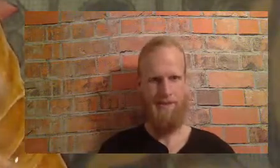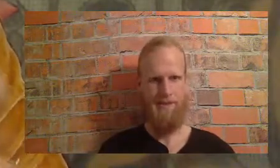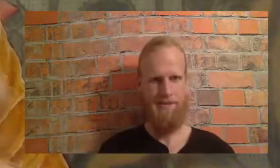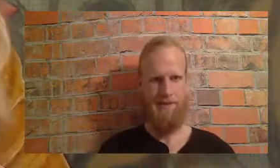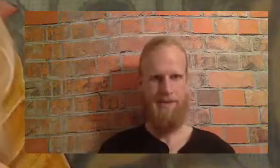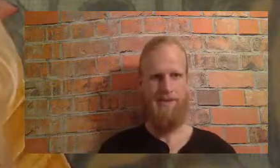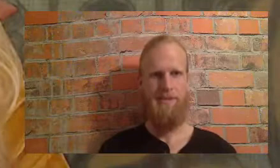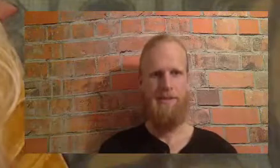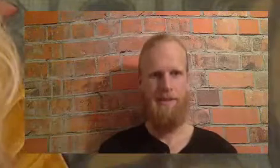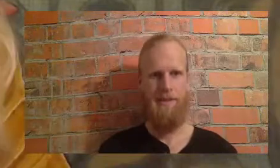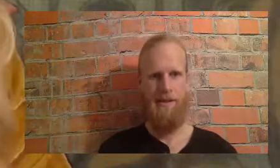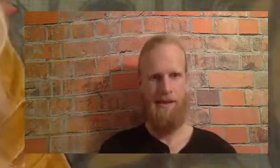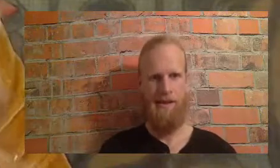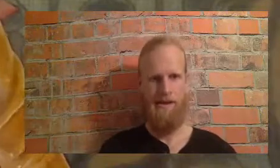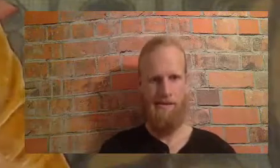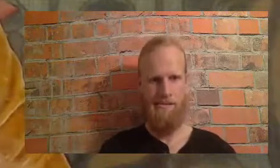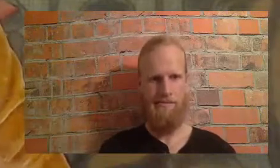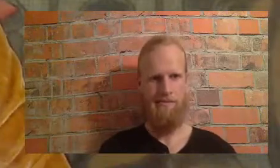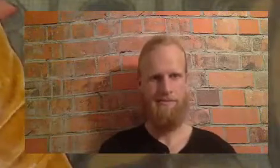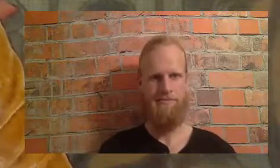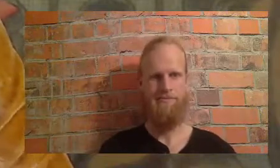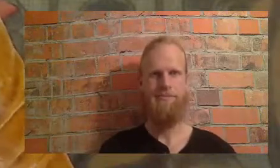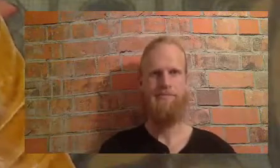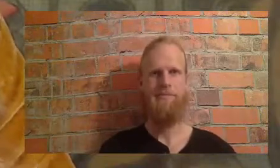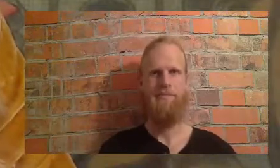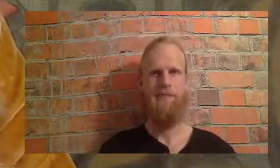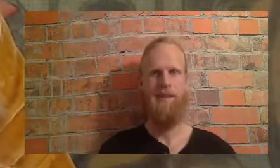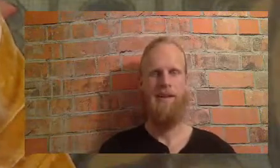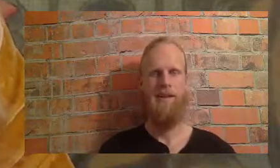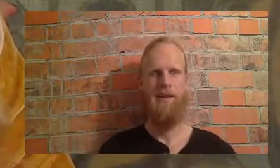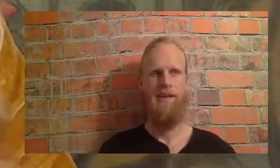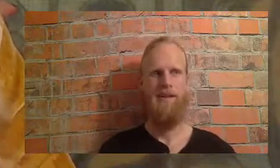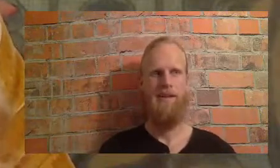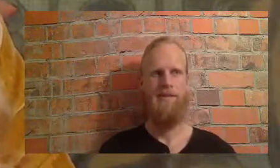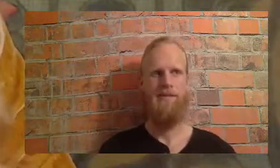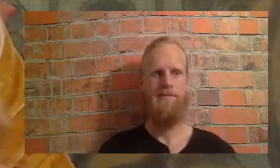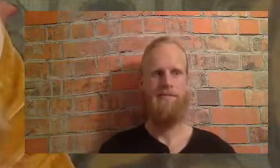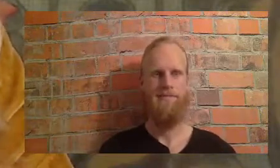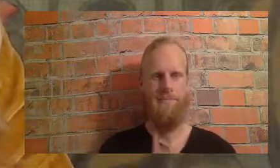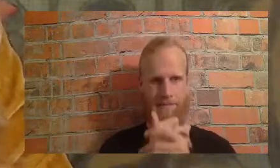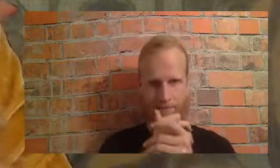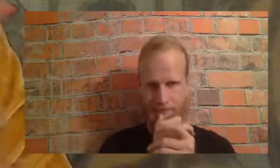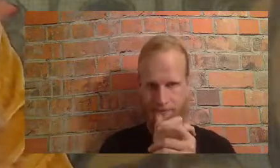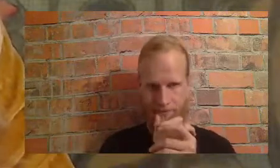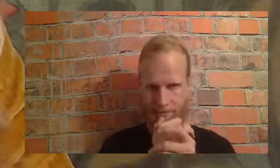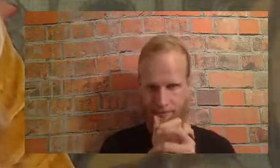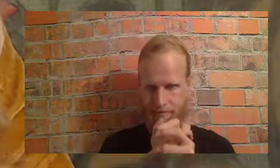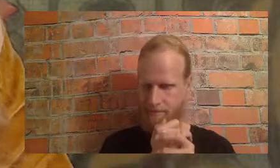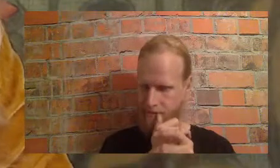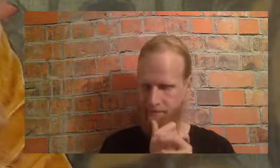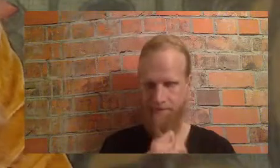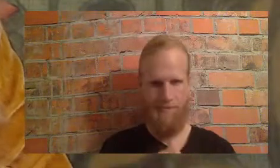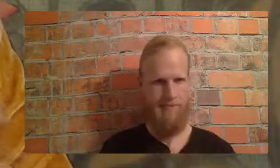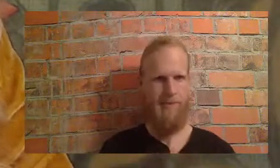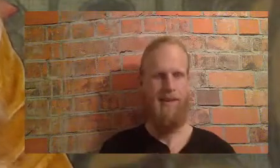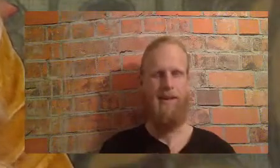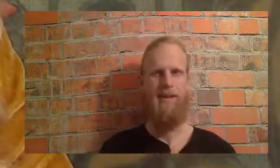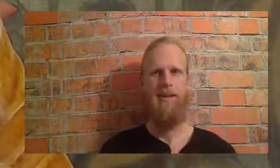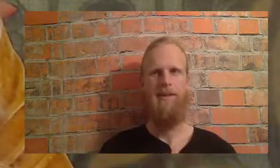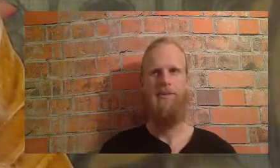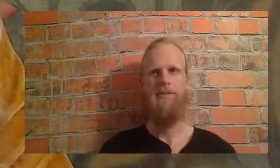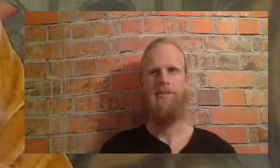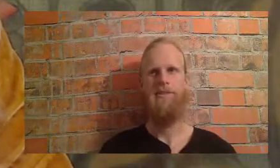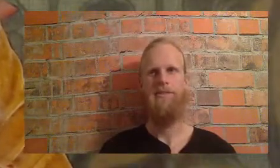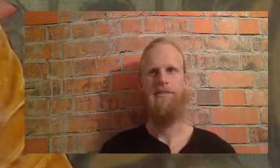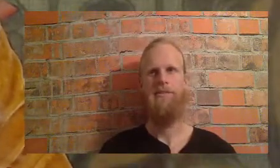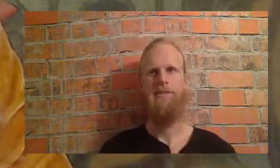and then say what you feel in this part of your body. Maybe it's you feel pain or you feel blockages. Big